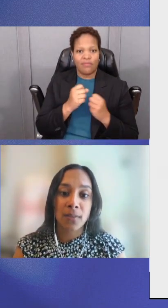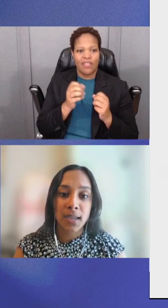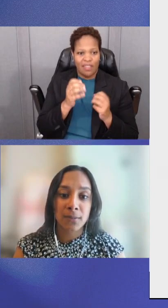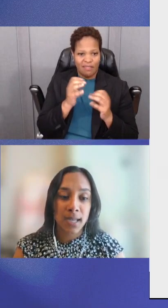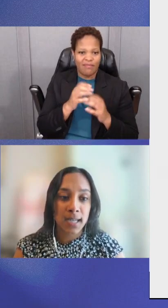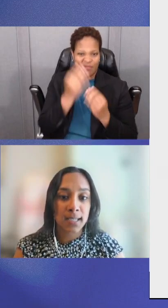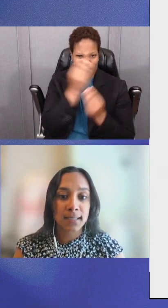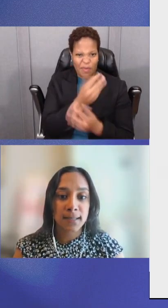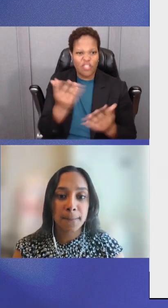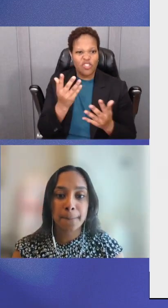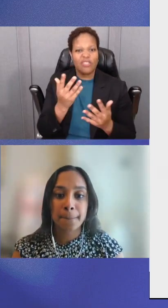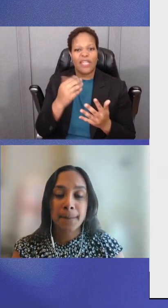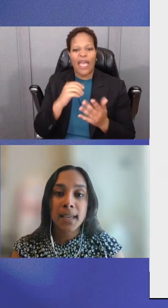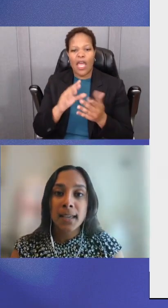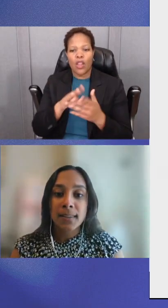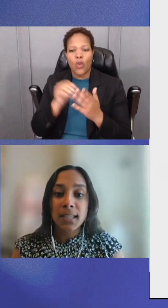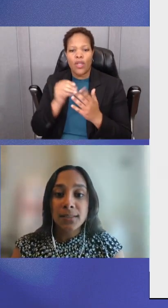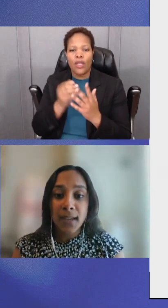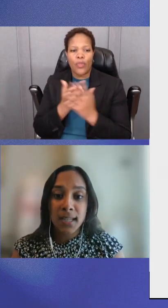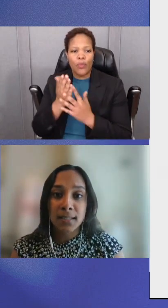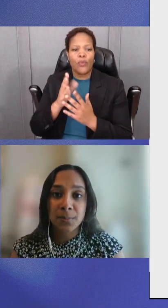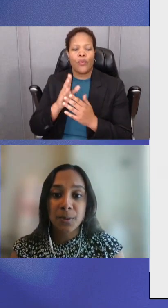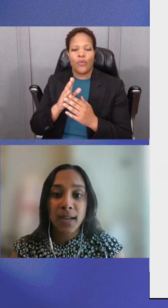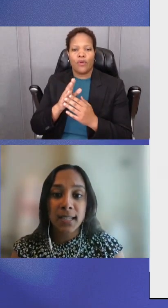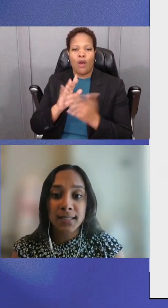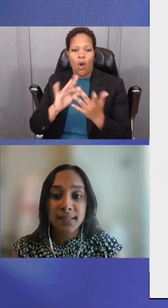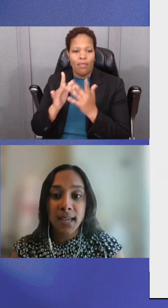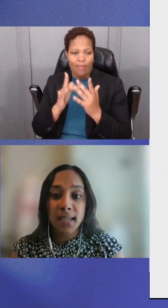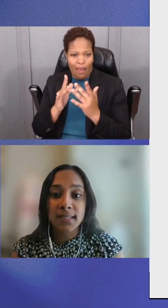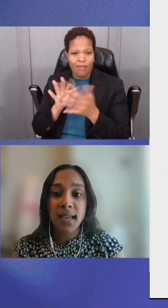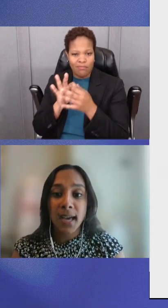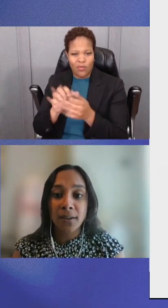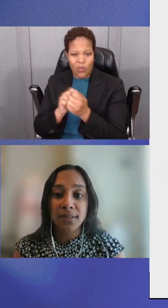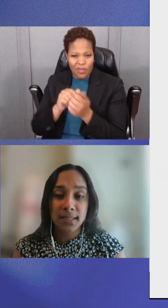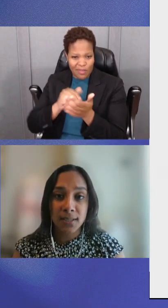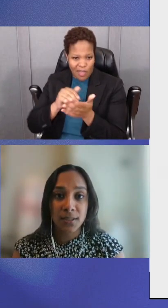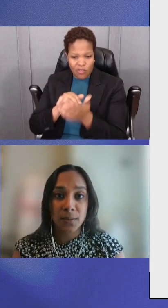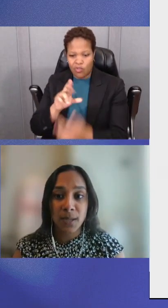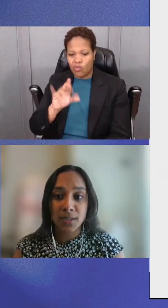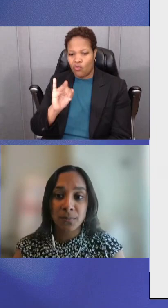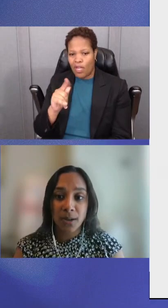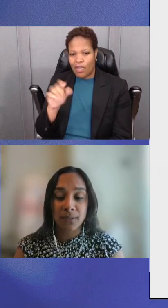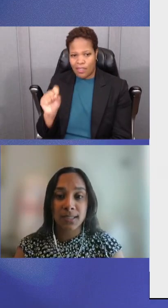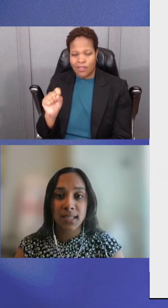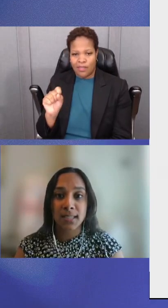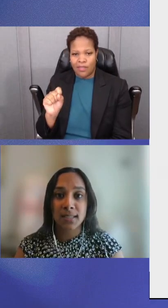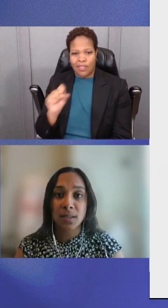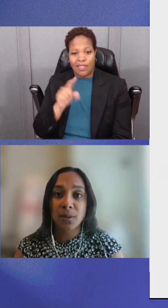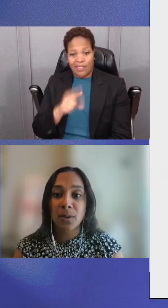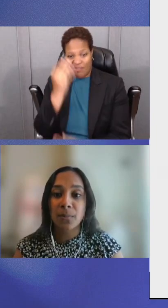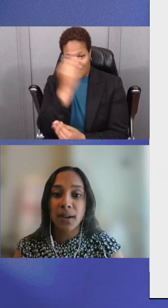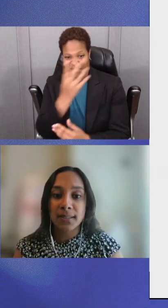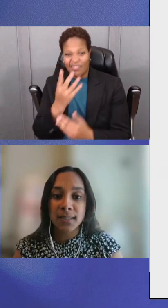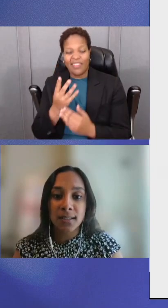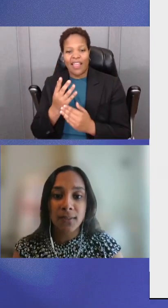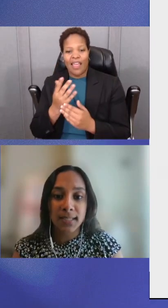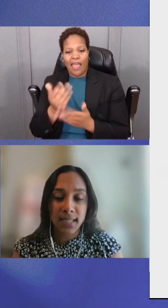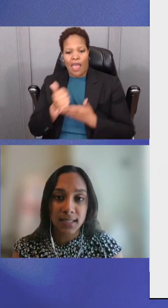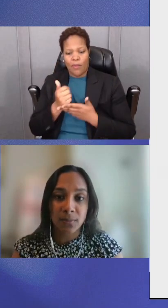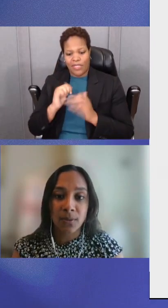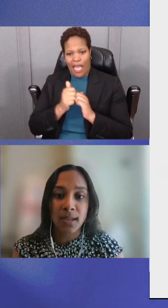through online ratings. These findings provide insight into how to center patient preferences to promote